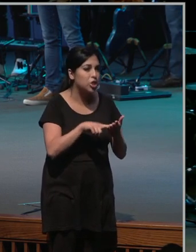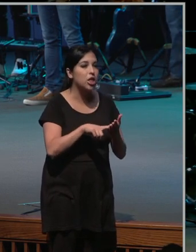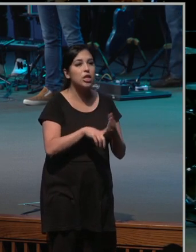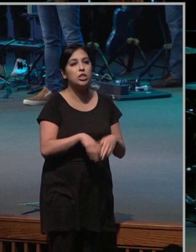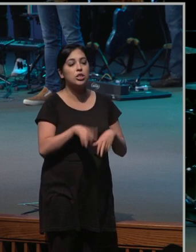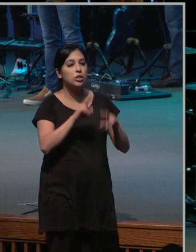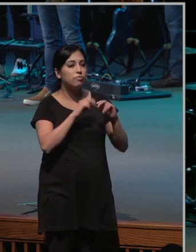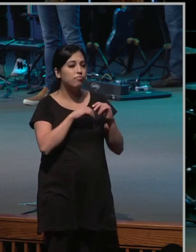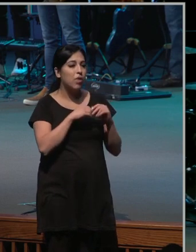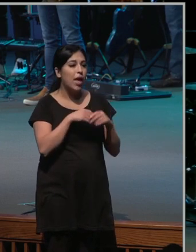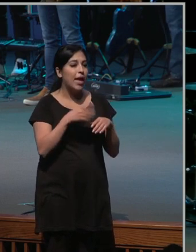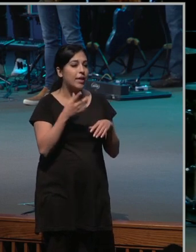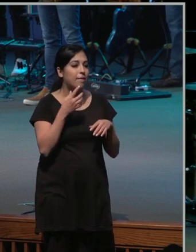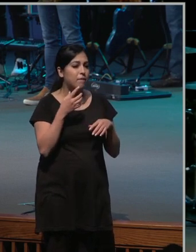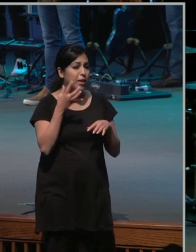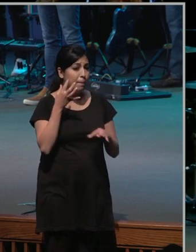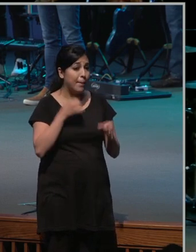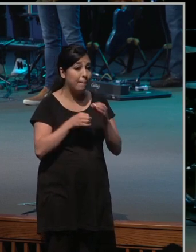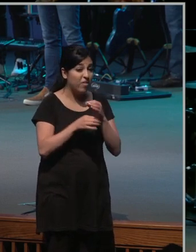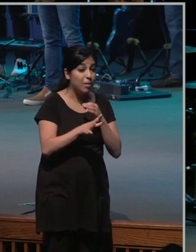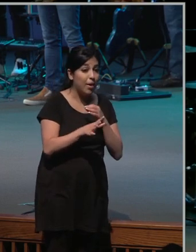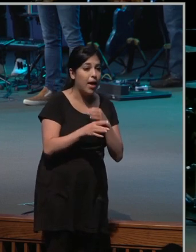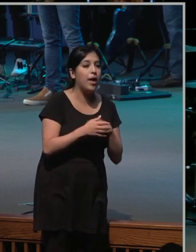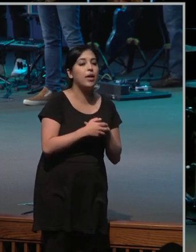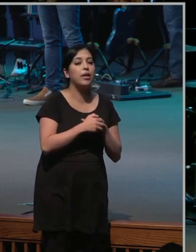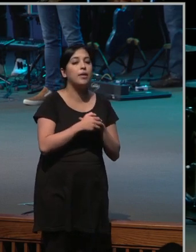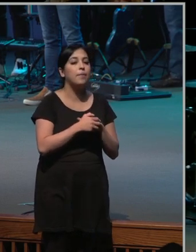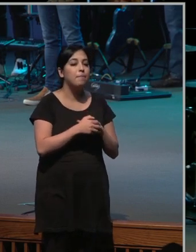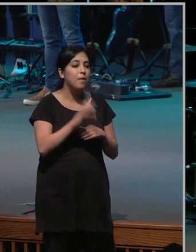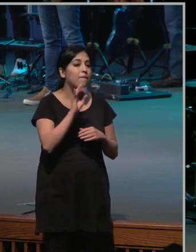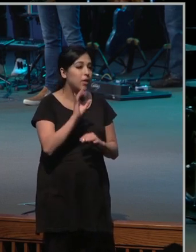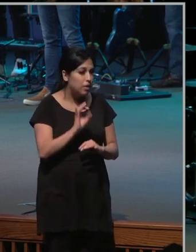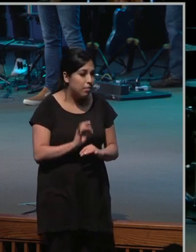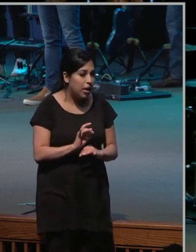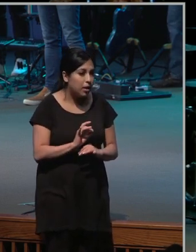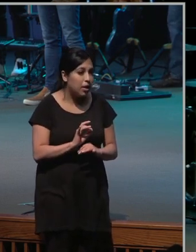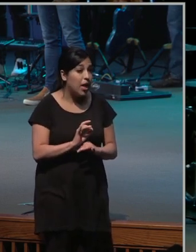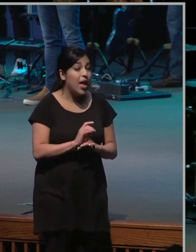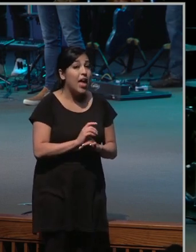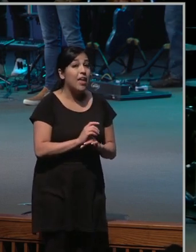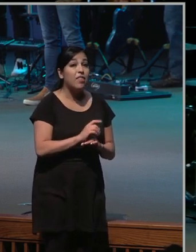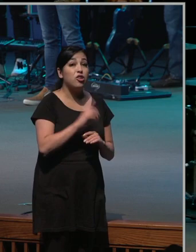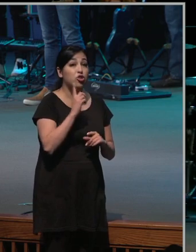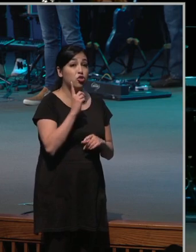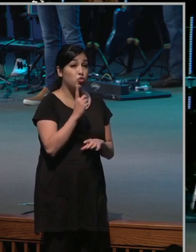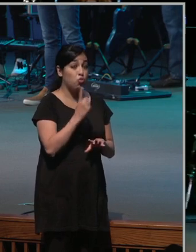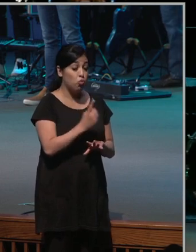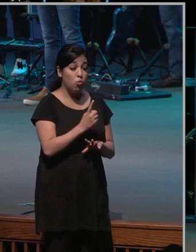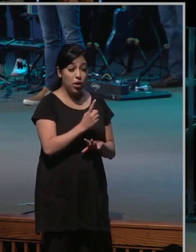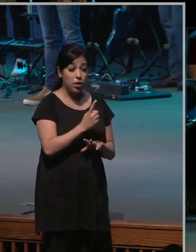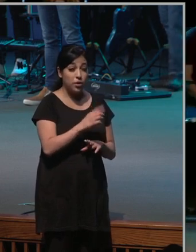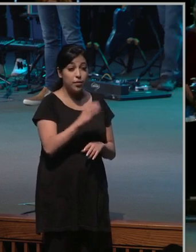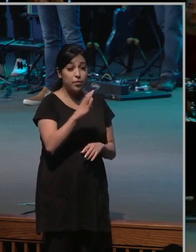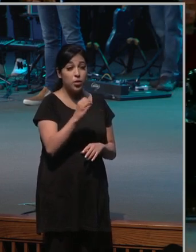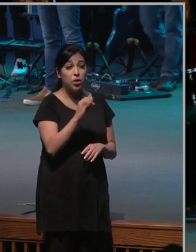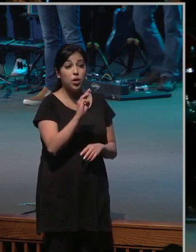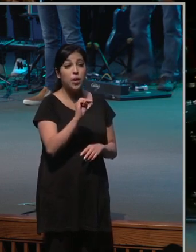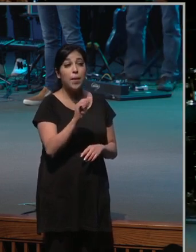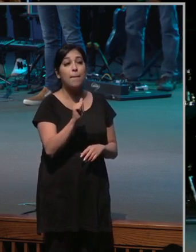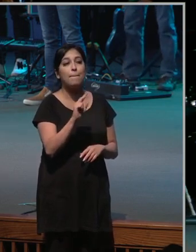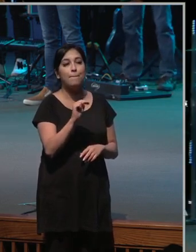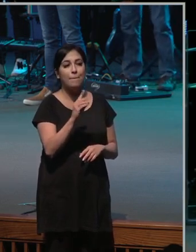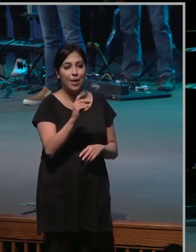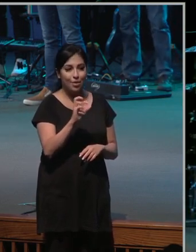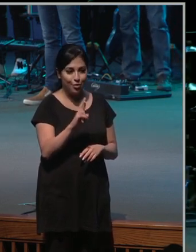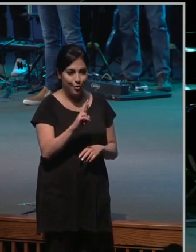to and from directly with the people on the team. There's one particular commander's call where the boss asked for